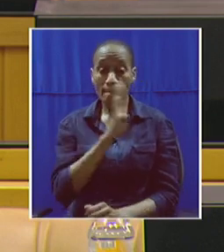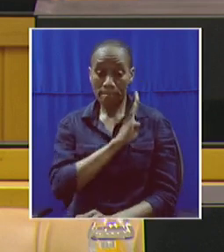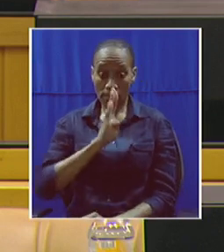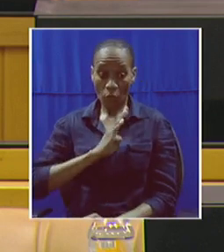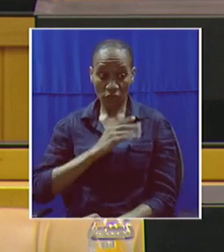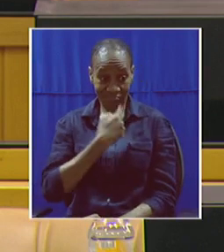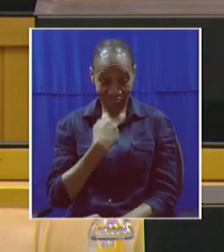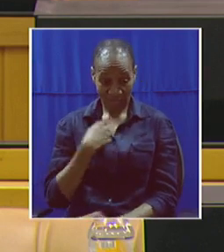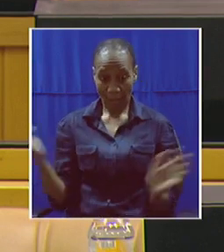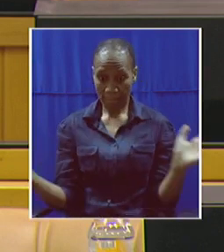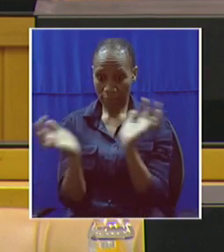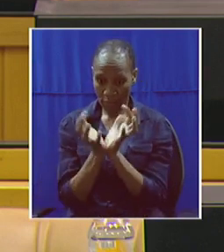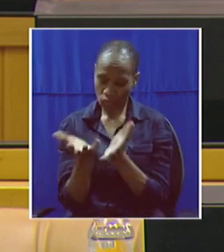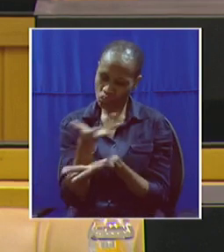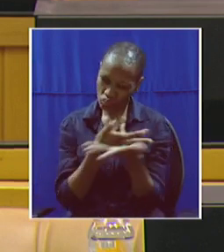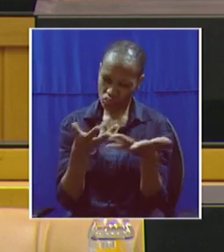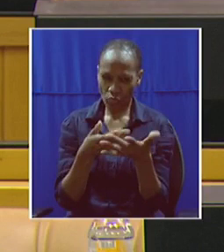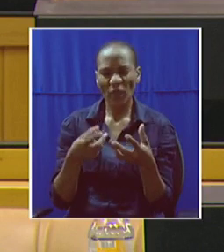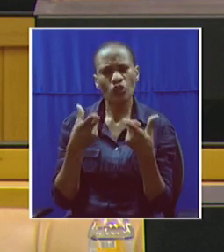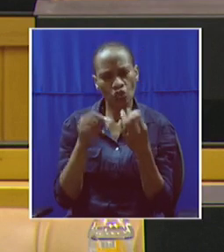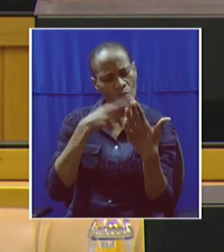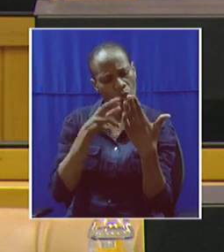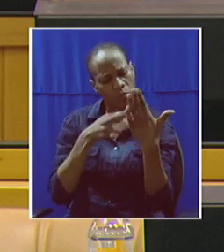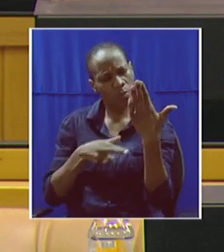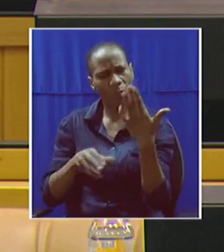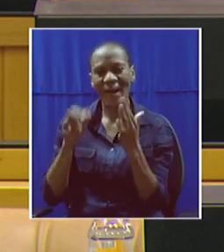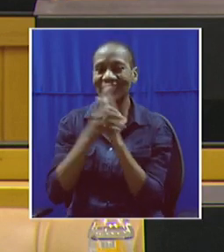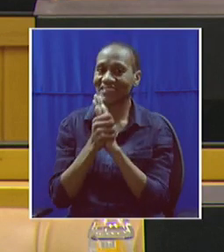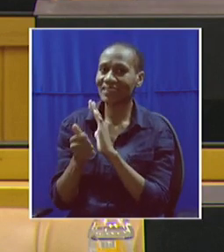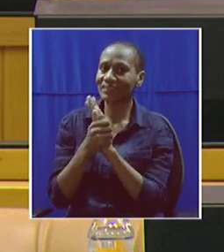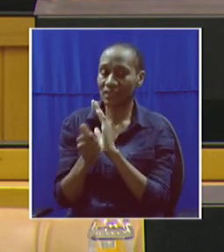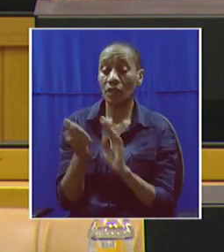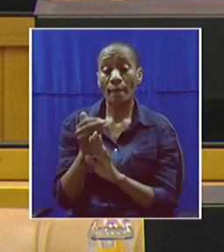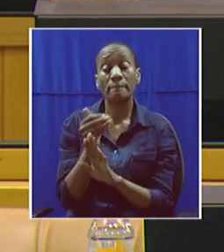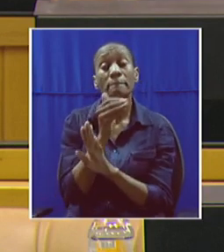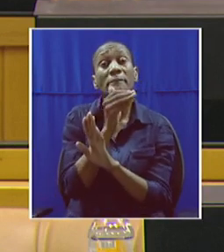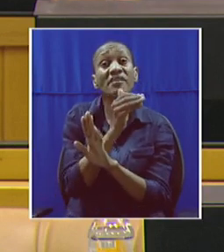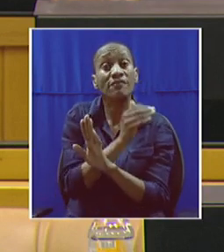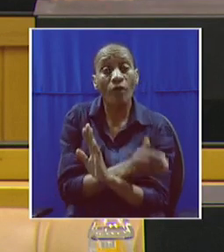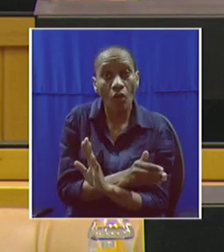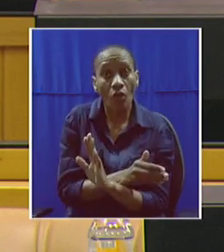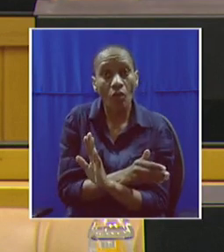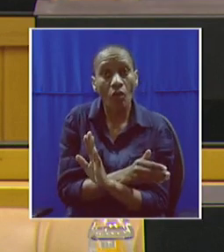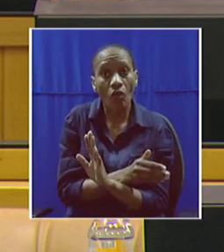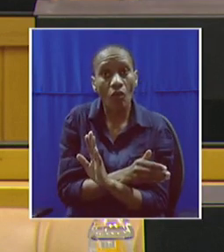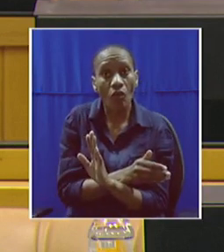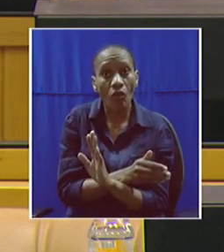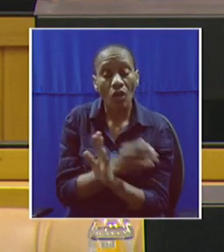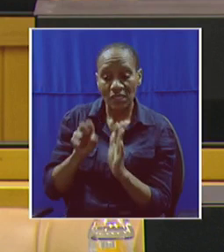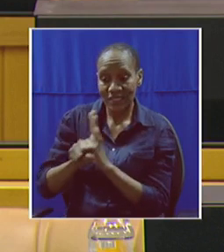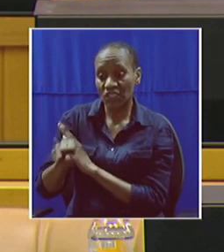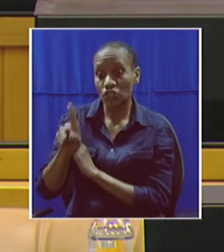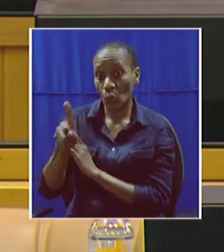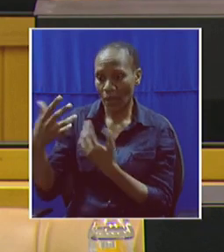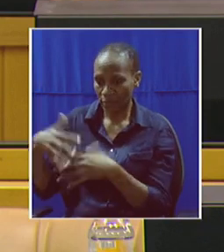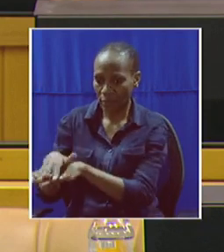to say let's do skills audit before you even arrive at uh section 18 189 let's